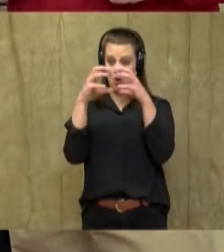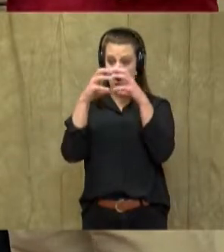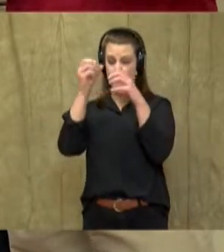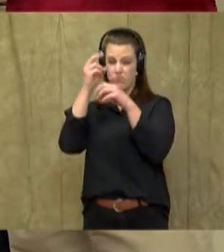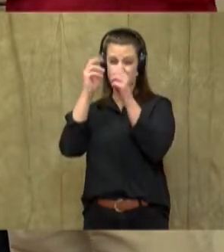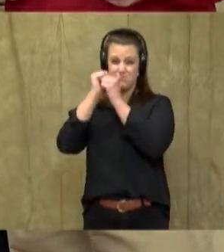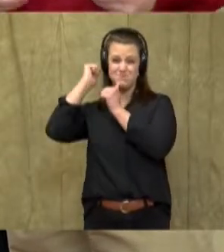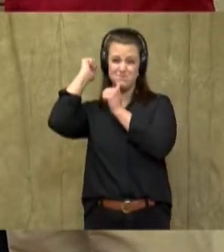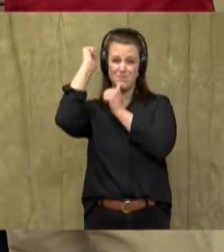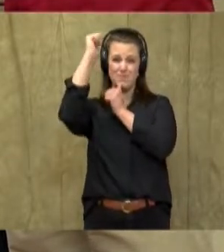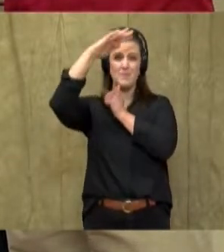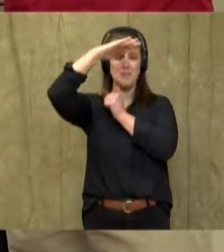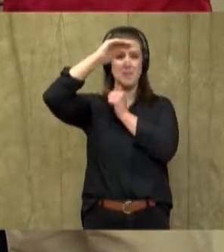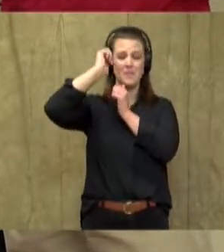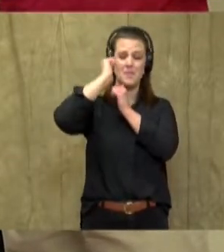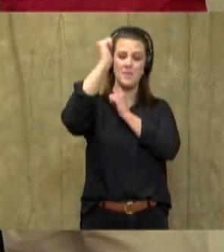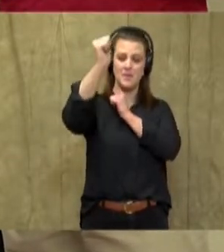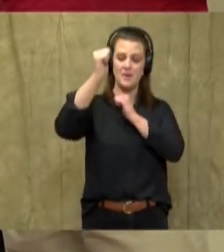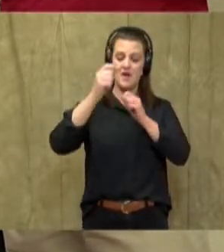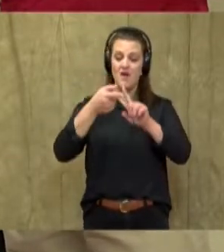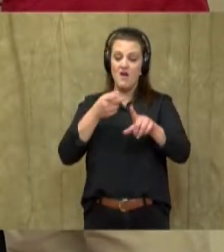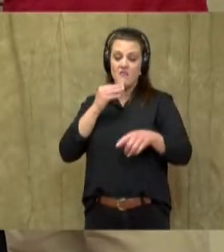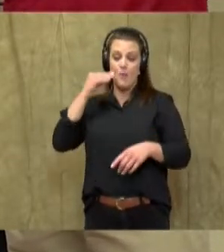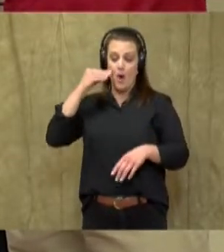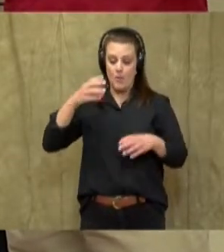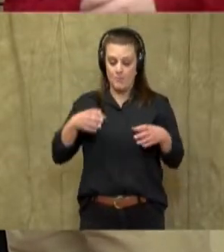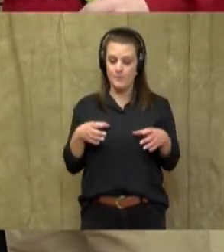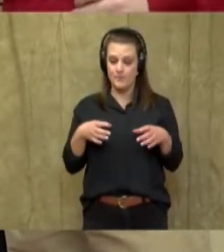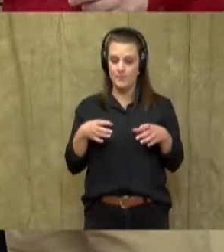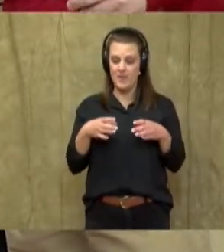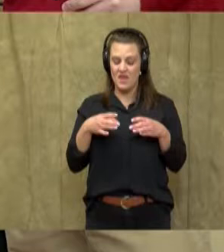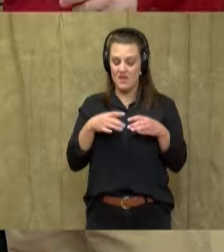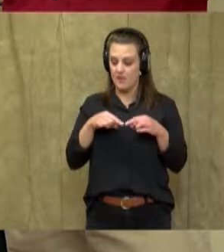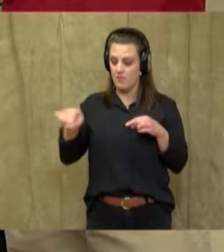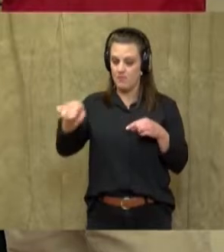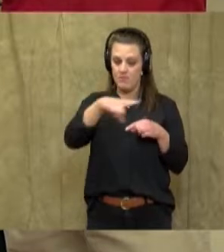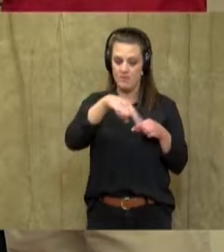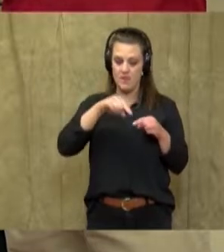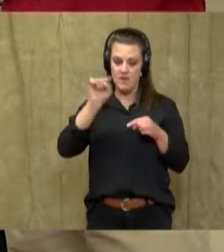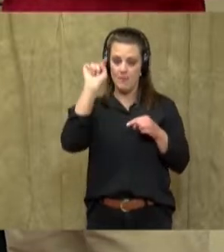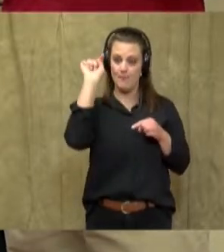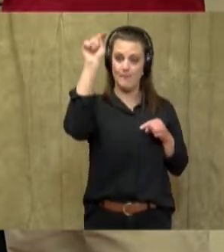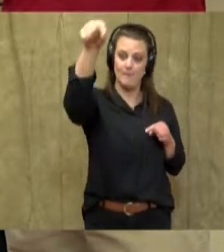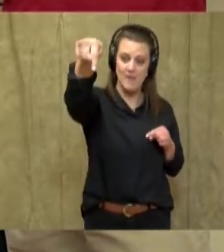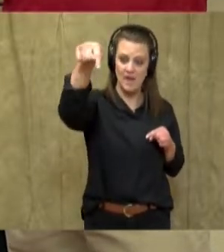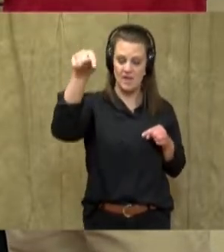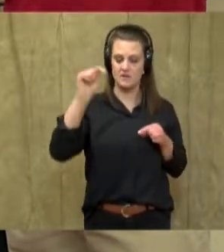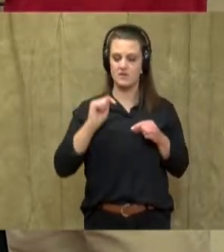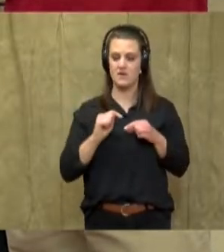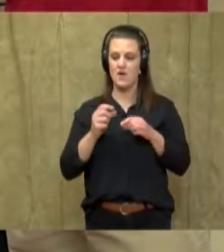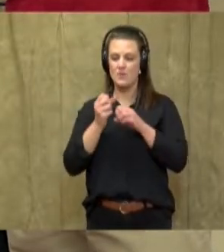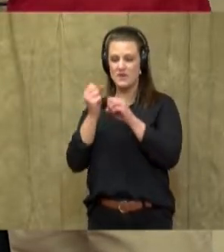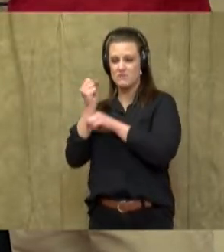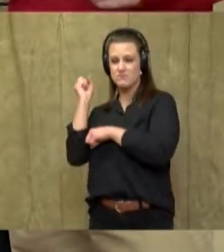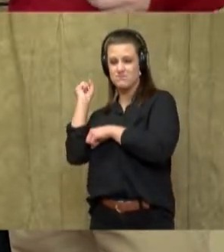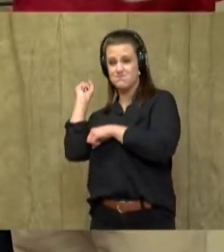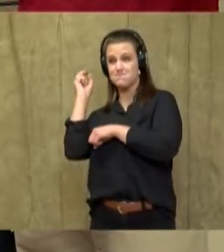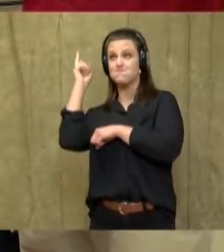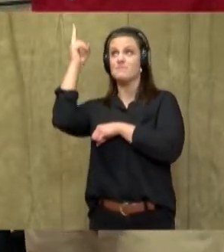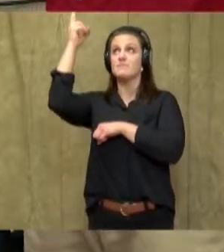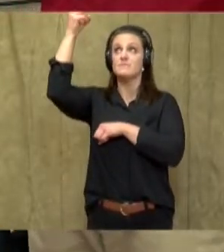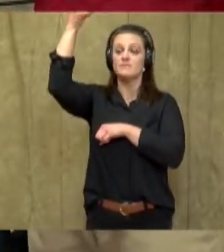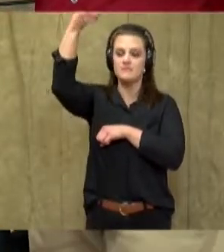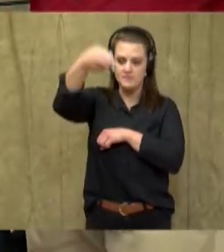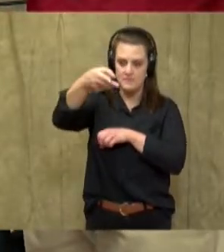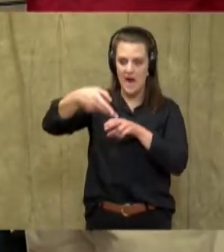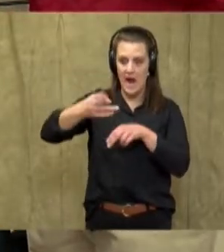out from home plate all the way out to the outfield. We need to throw it pretty high.